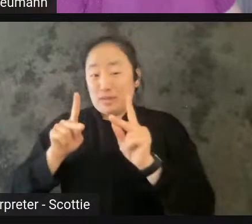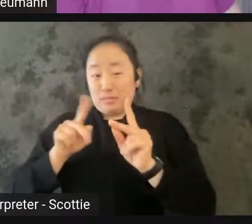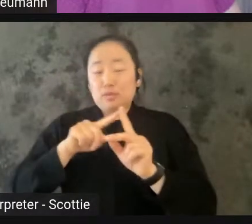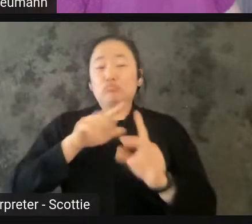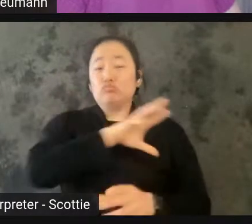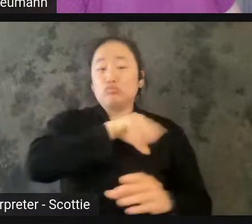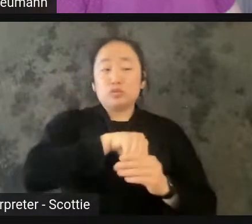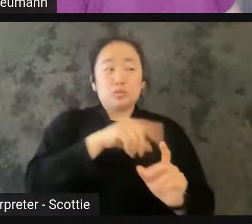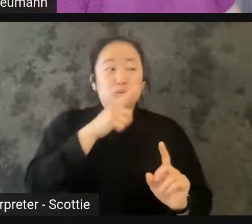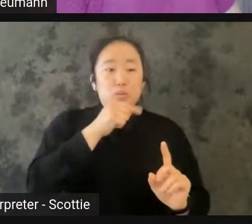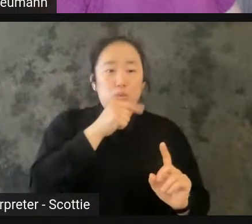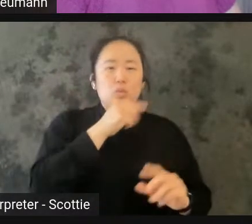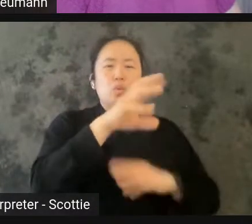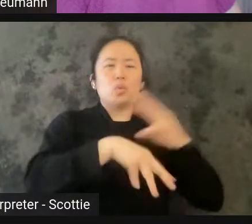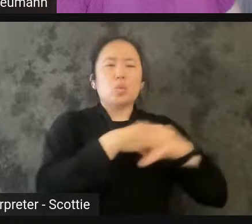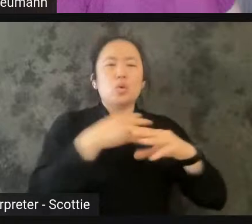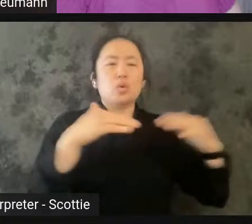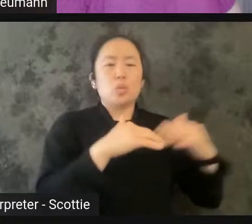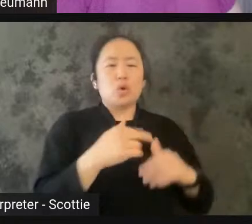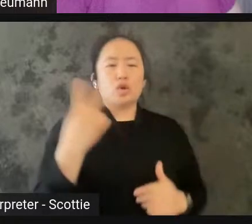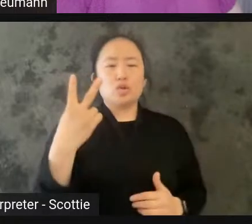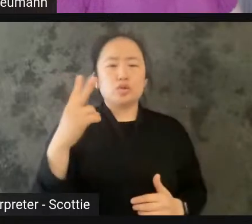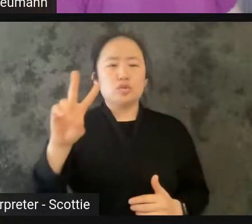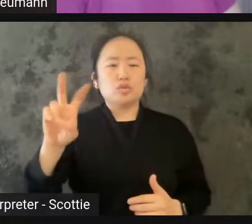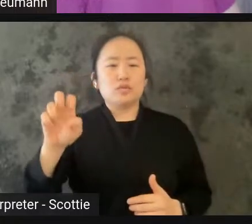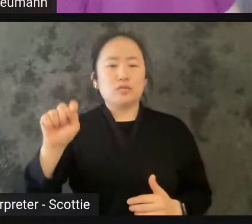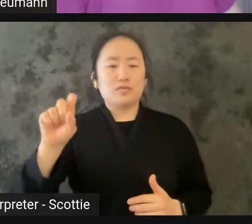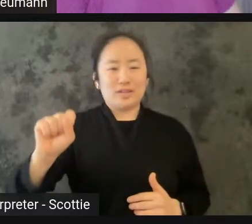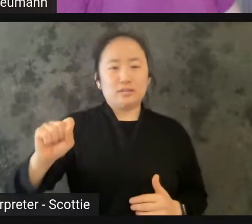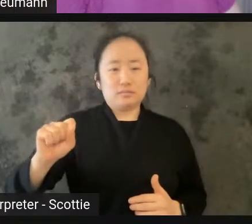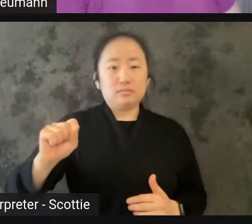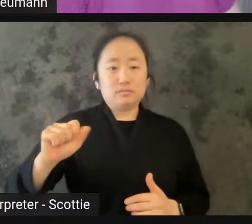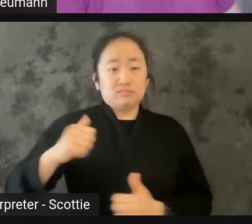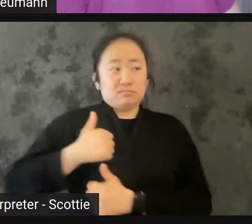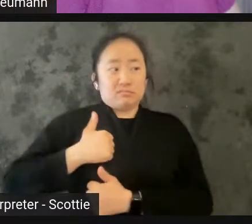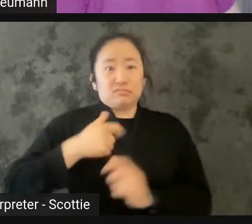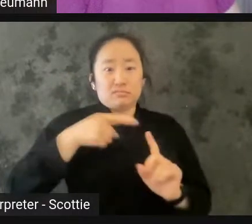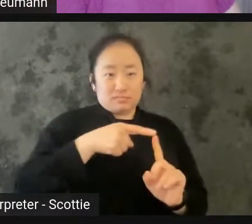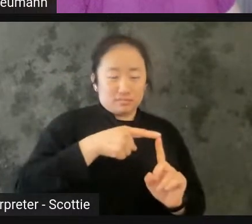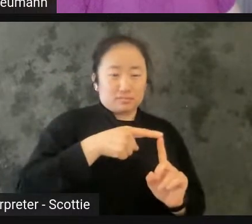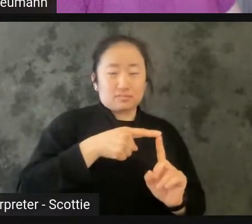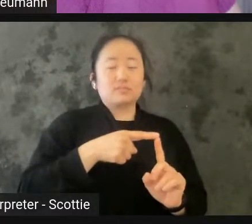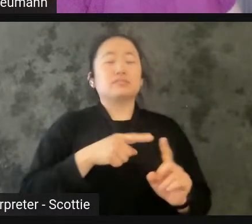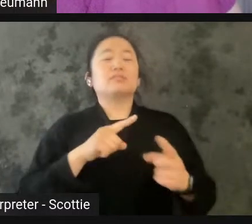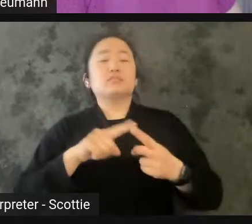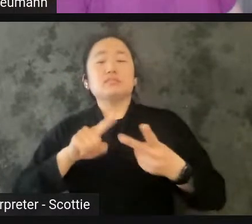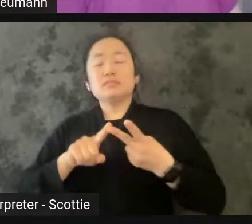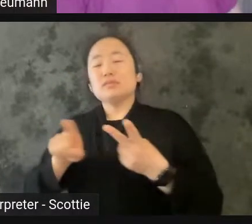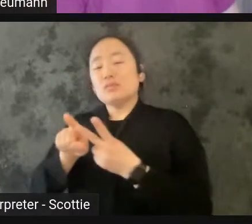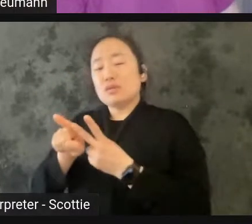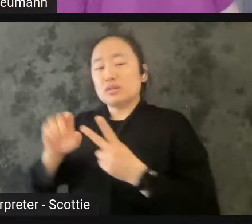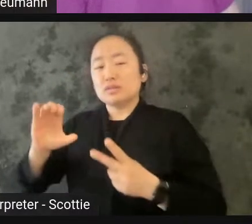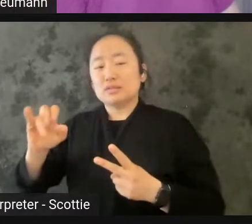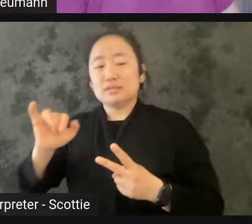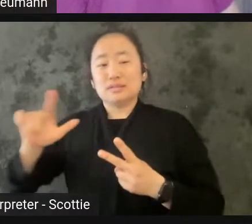there were more because they were surviving because of penicillin, and also because of the Civil Rights Act, the Civil